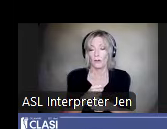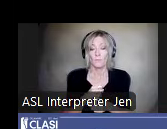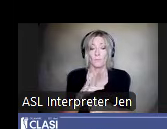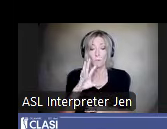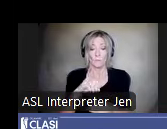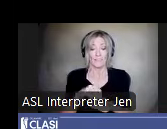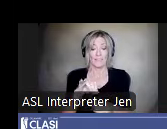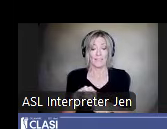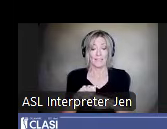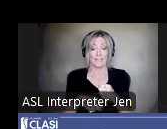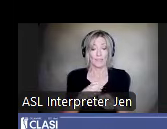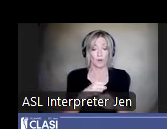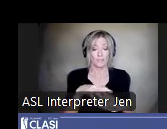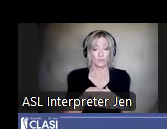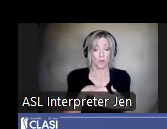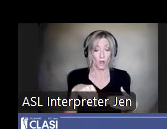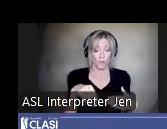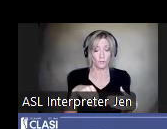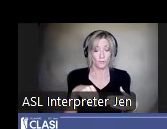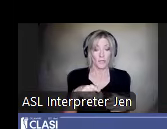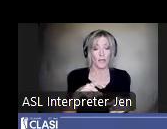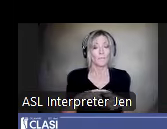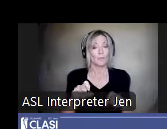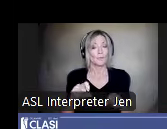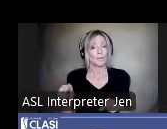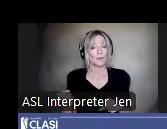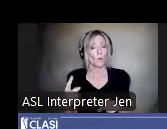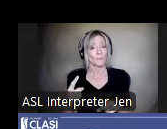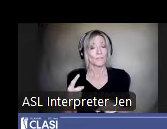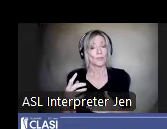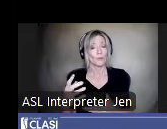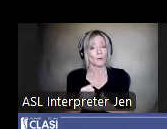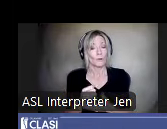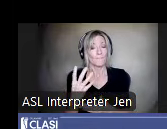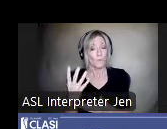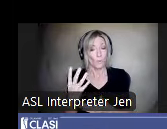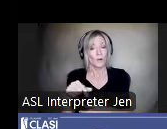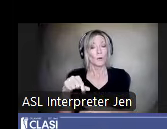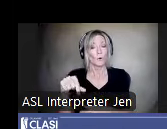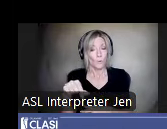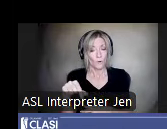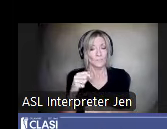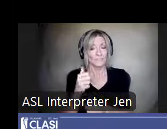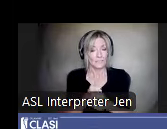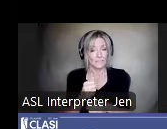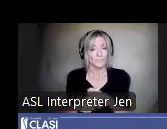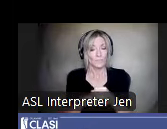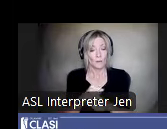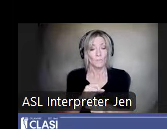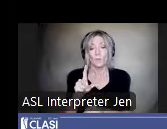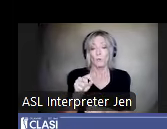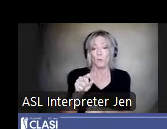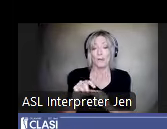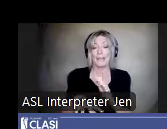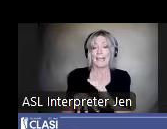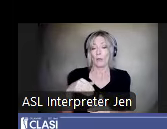it's dollars, and then but you can only earn 4 quarters per year. This 20 out of the last